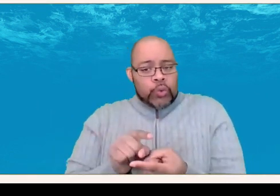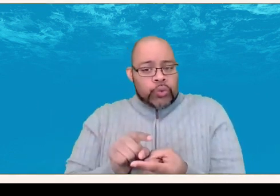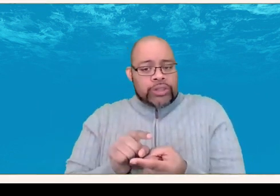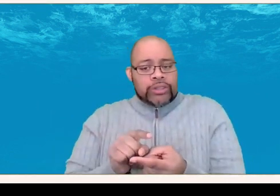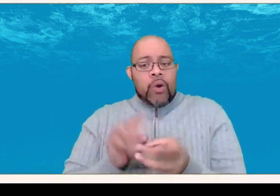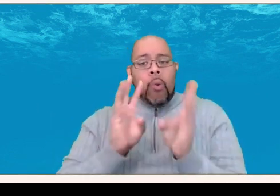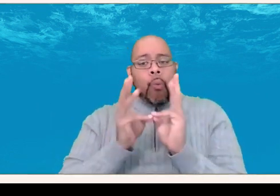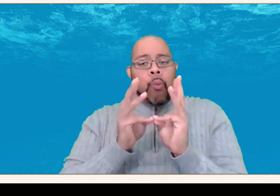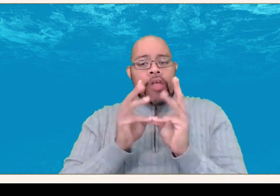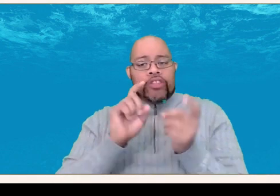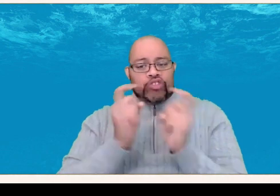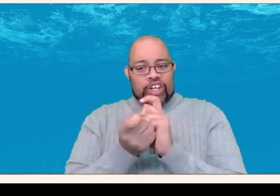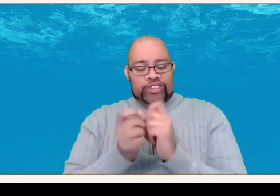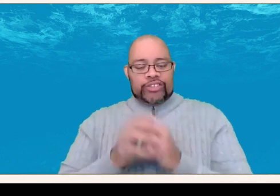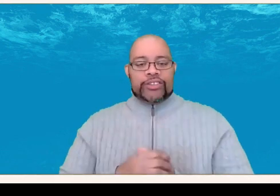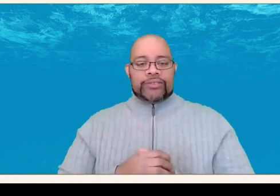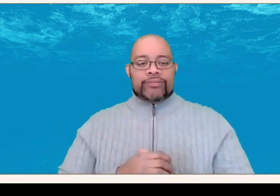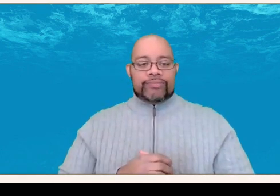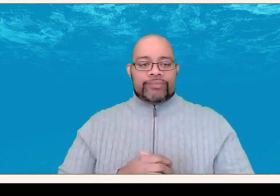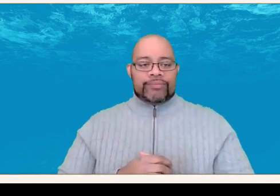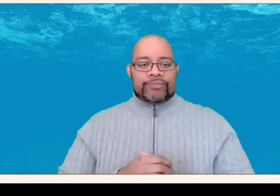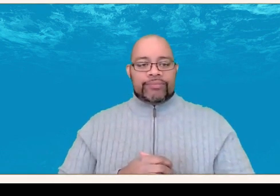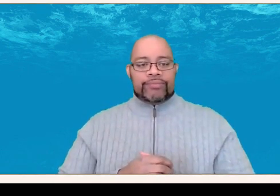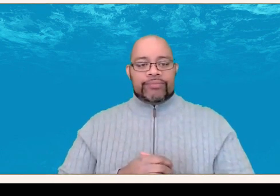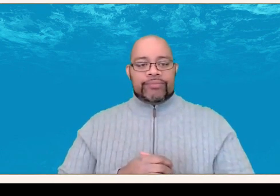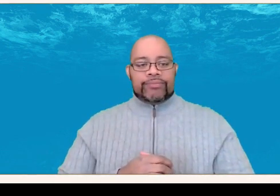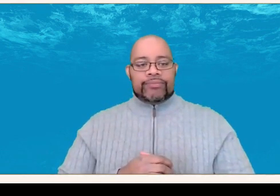CO2, which helps mitigate climate change.